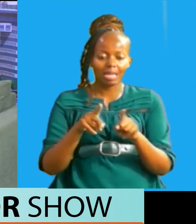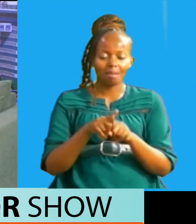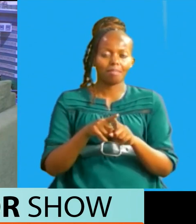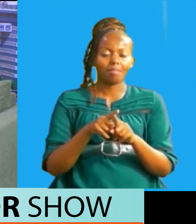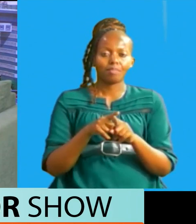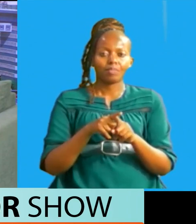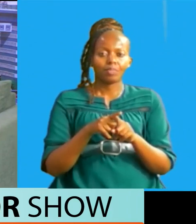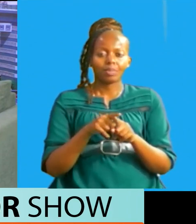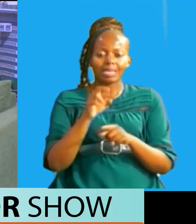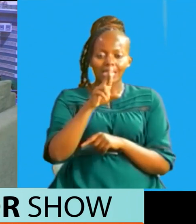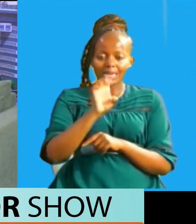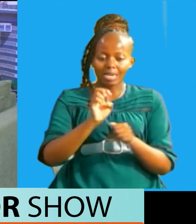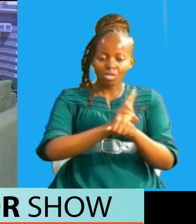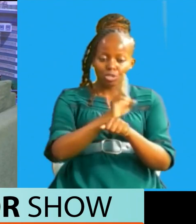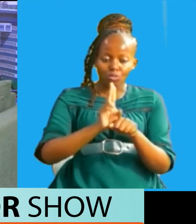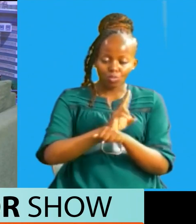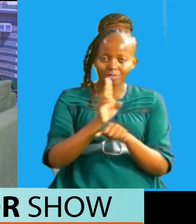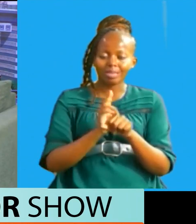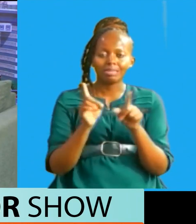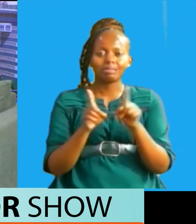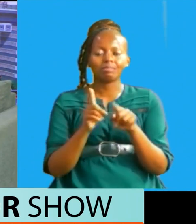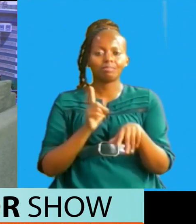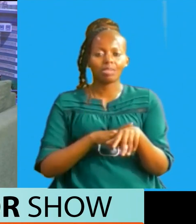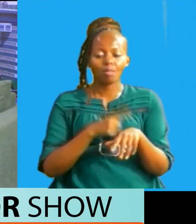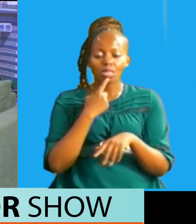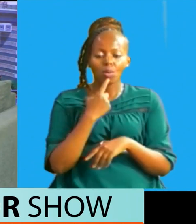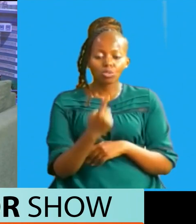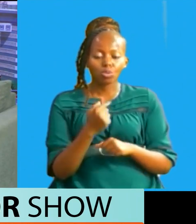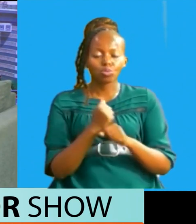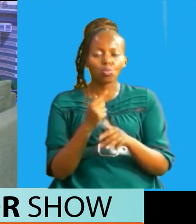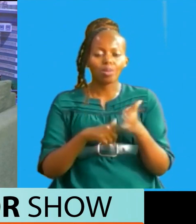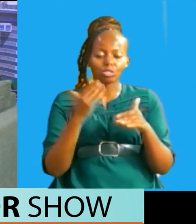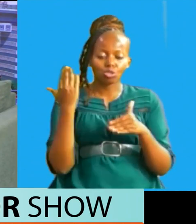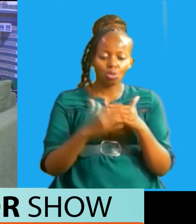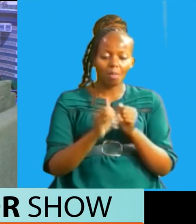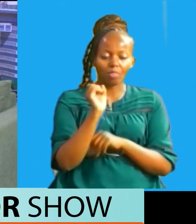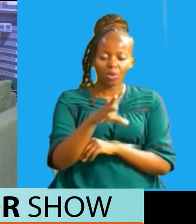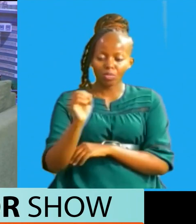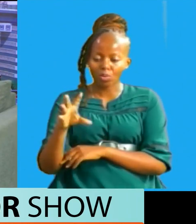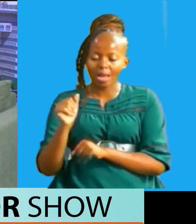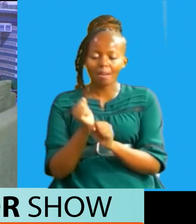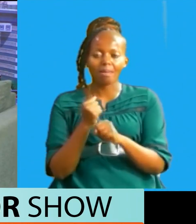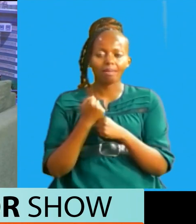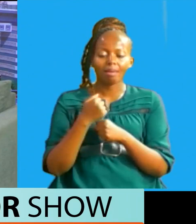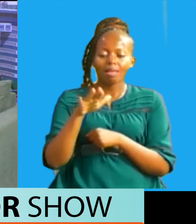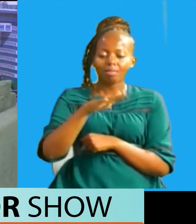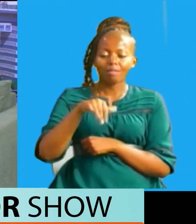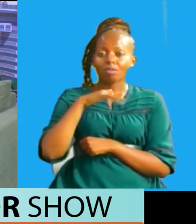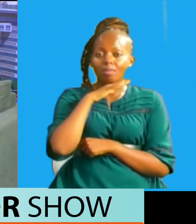recycle, and actually they are also told to stop littering. So the